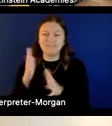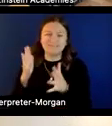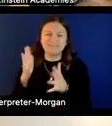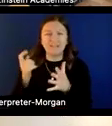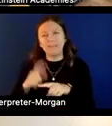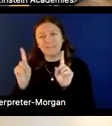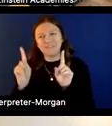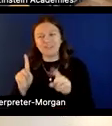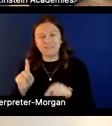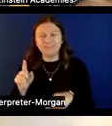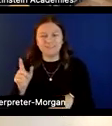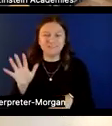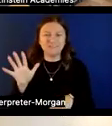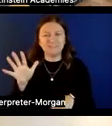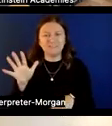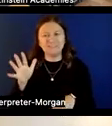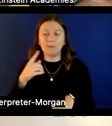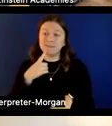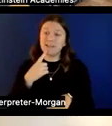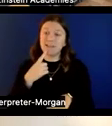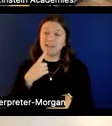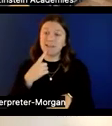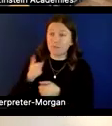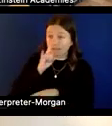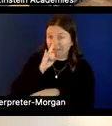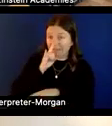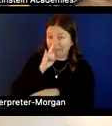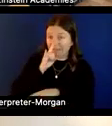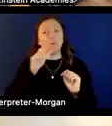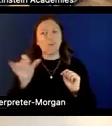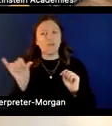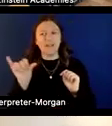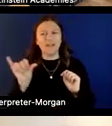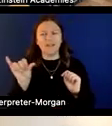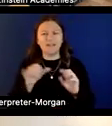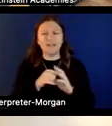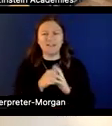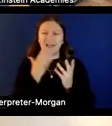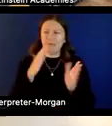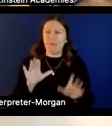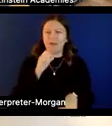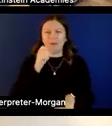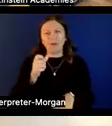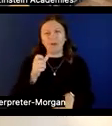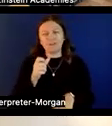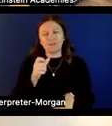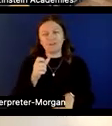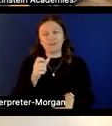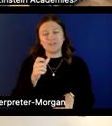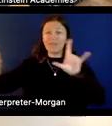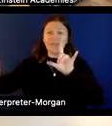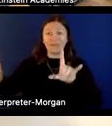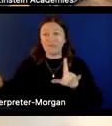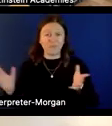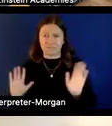different. I do say I love you to my kids, but I don't like, I don't know, I don't just like throw around the I love you. So,